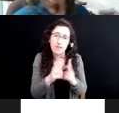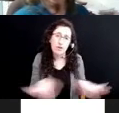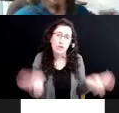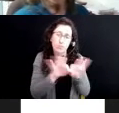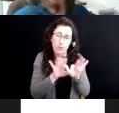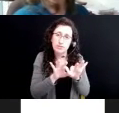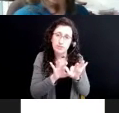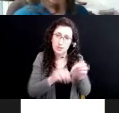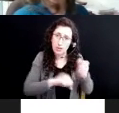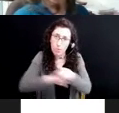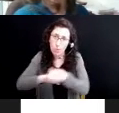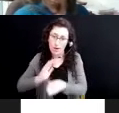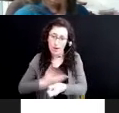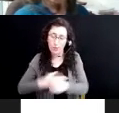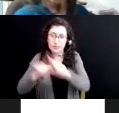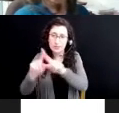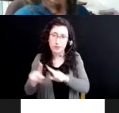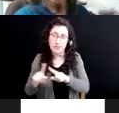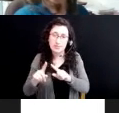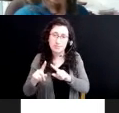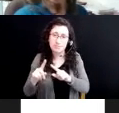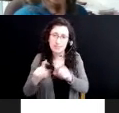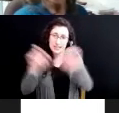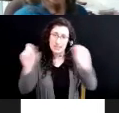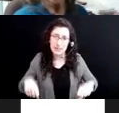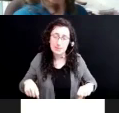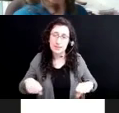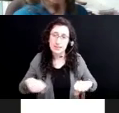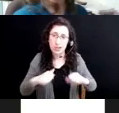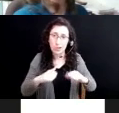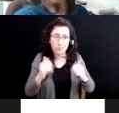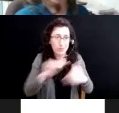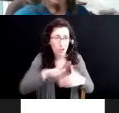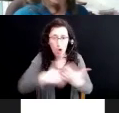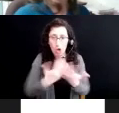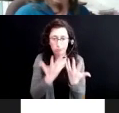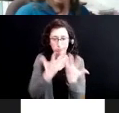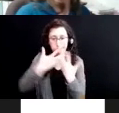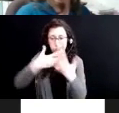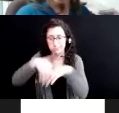systems. And there's something that we can do to help them, each one of us.